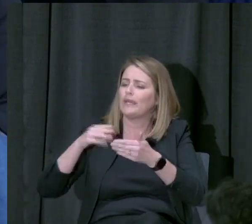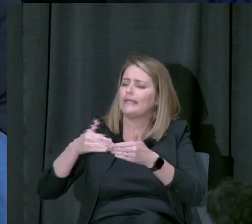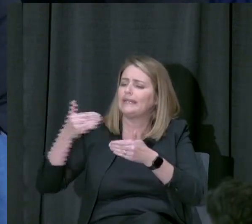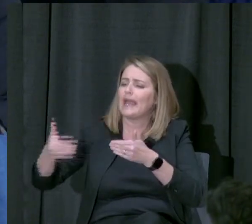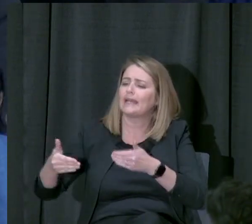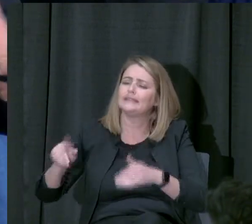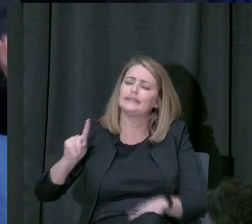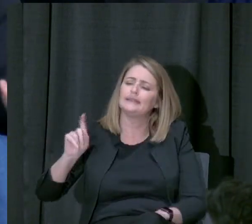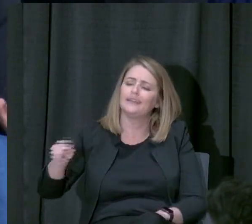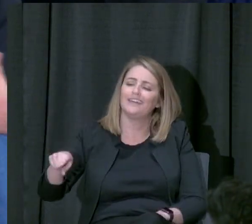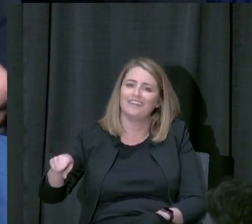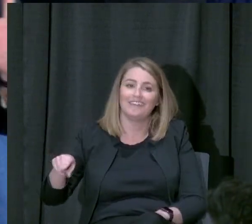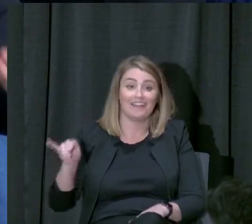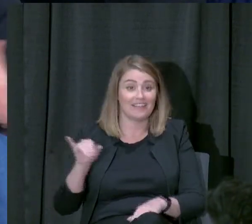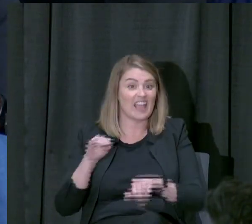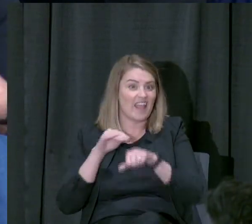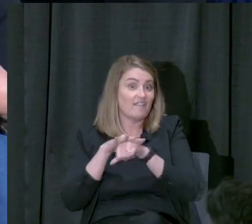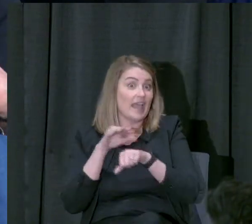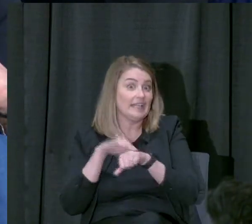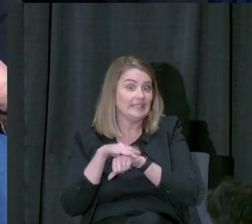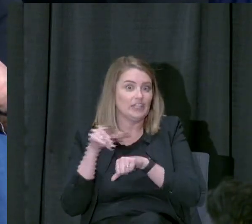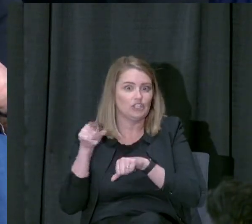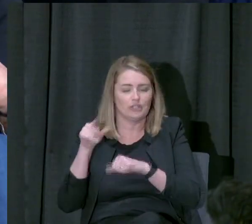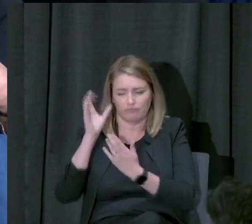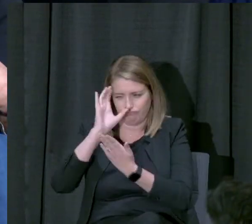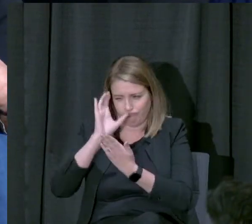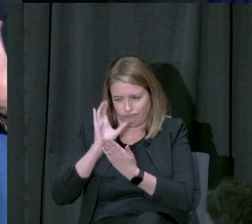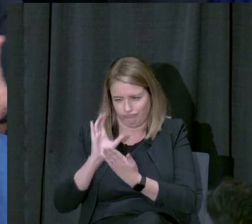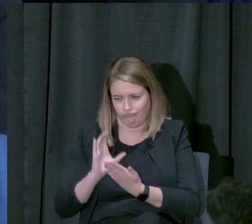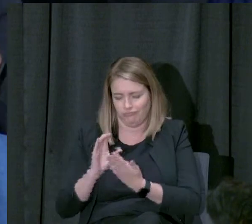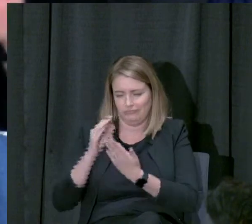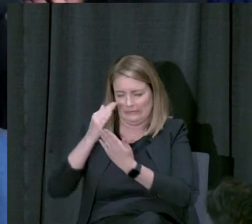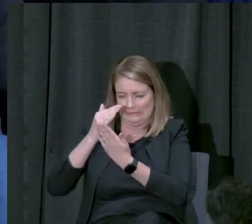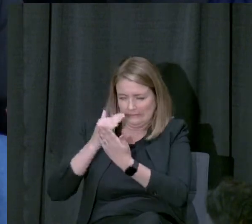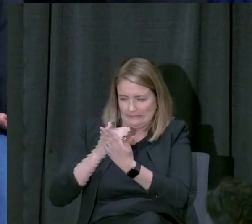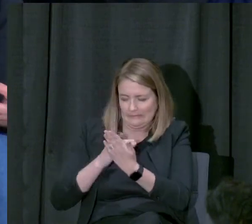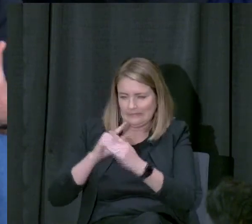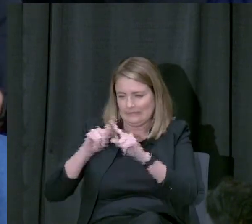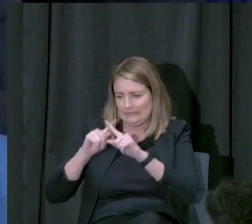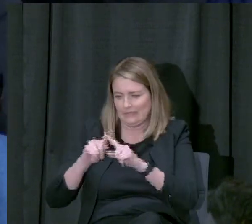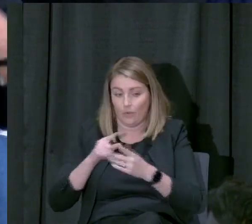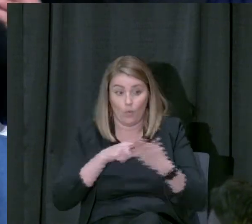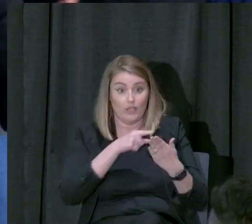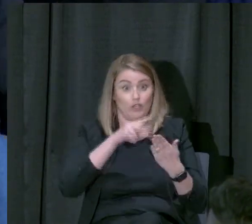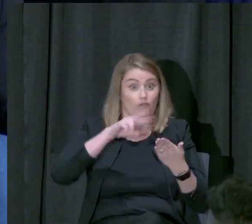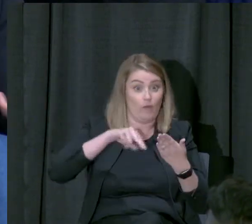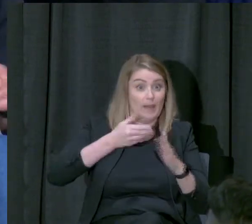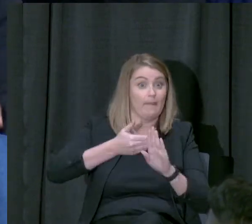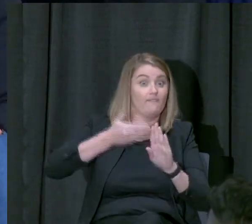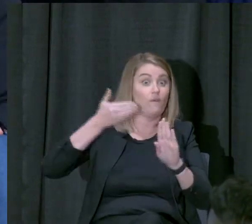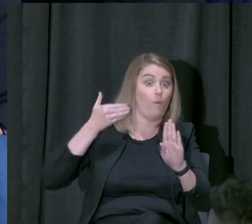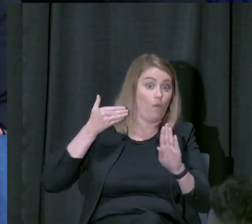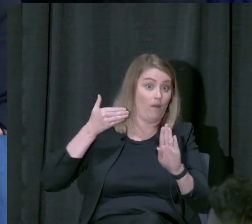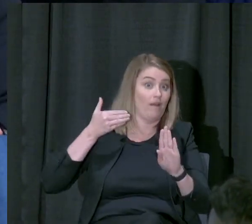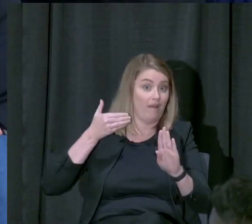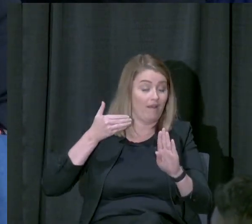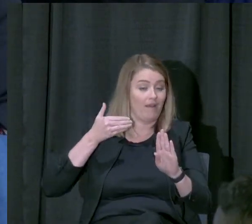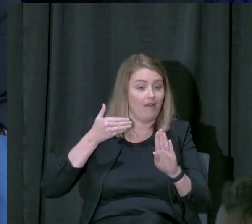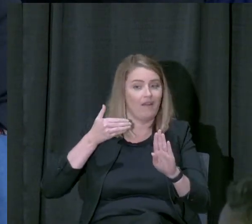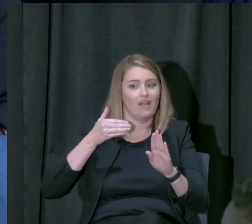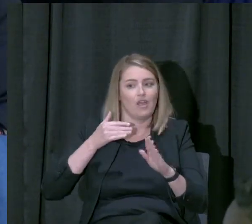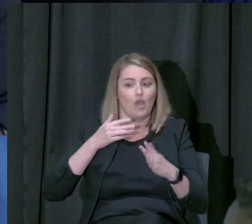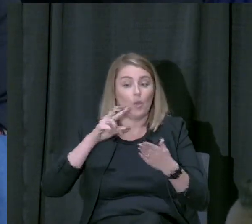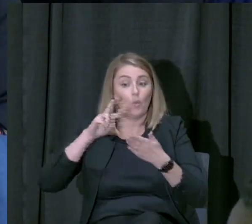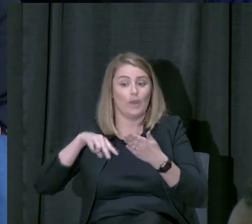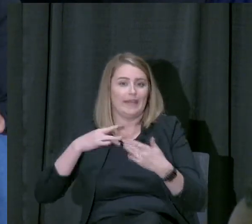asking Alexa for an advice, and Alexa will look at what you read in the past, what are some of the reading